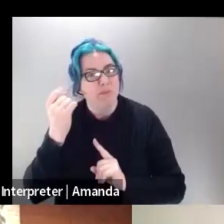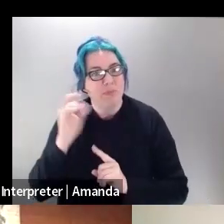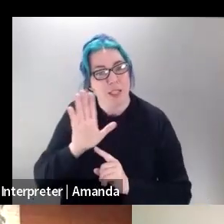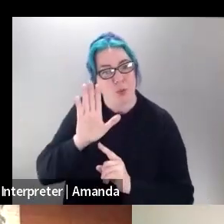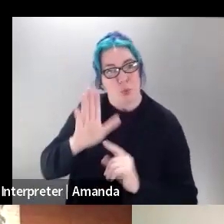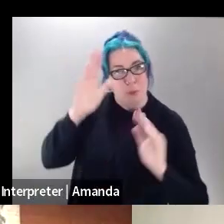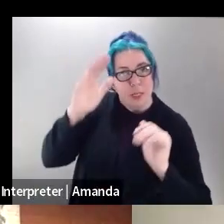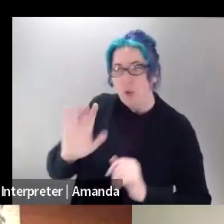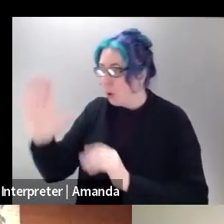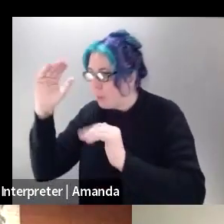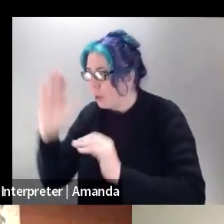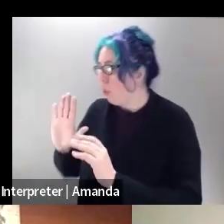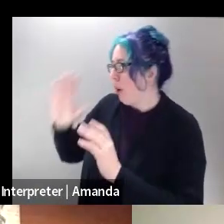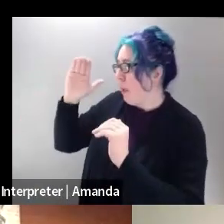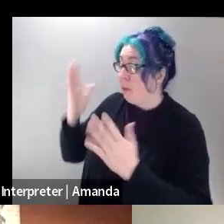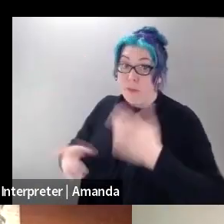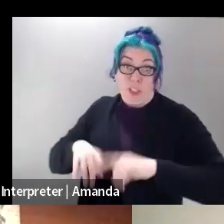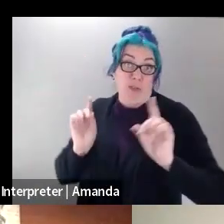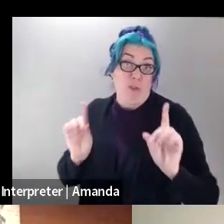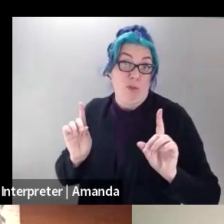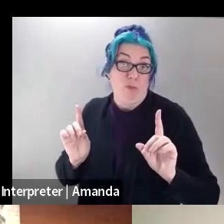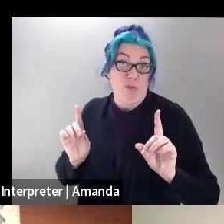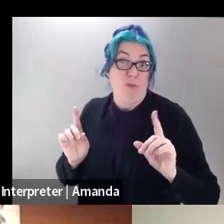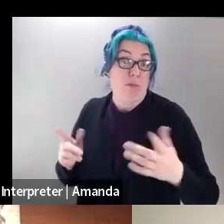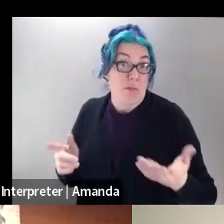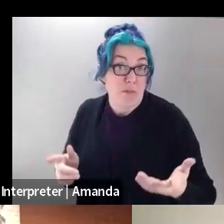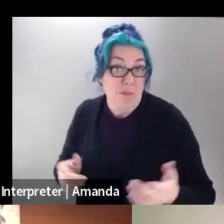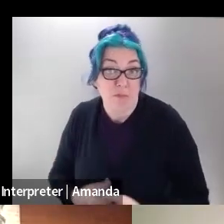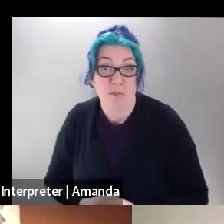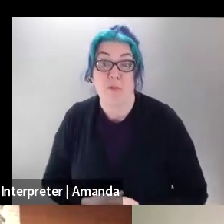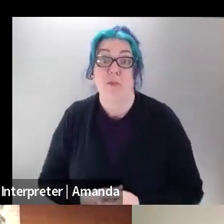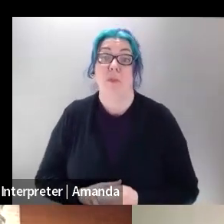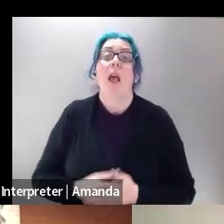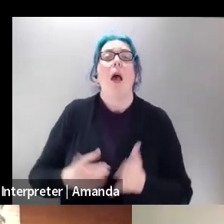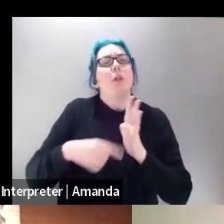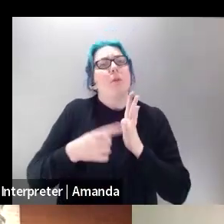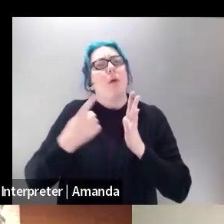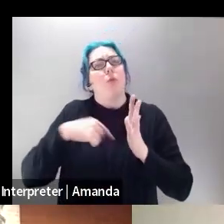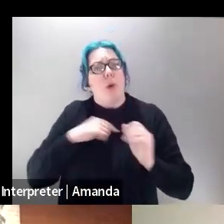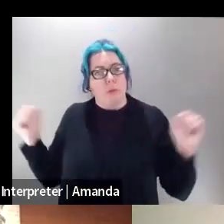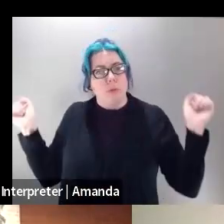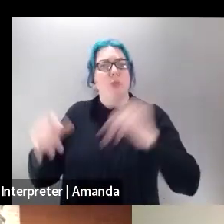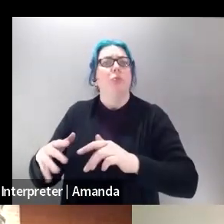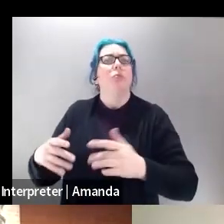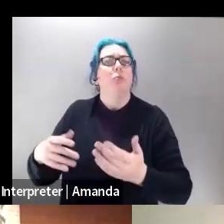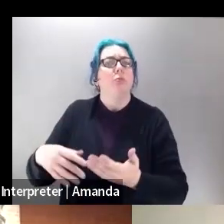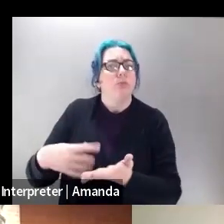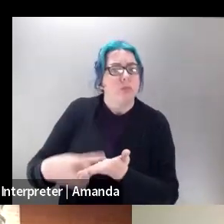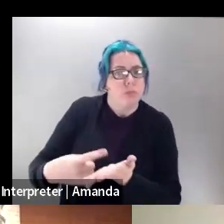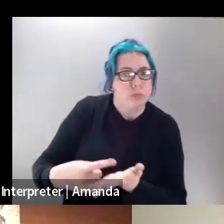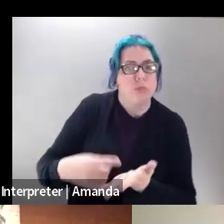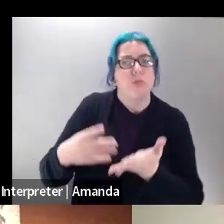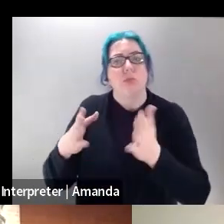other, things like the schedule, off book day, the warm up, even the style or the manner in which we're going to